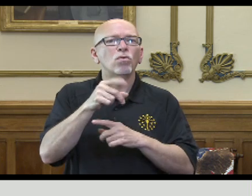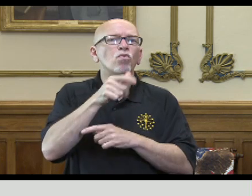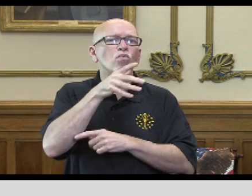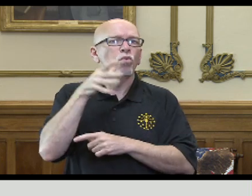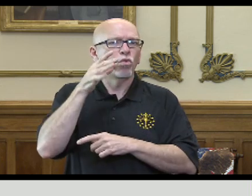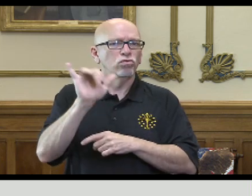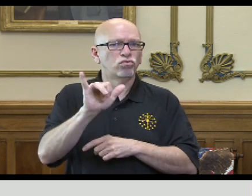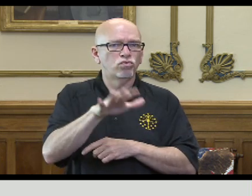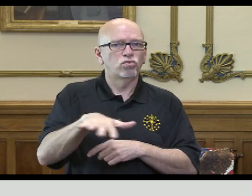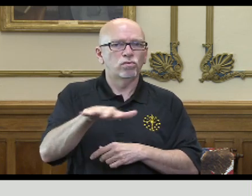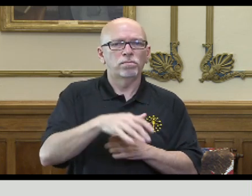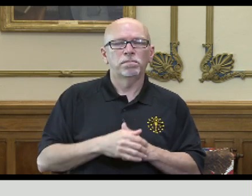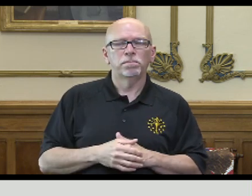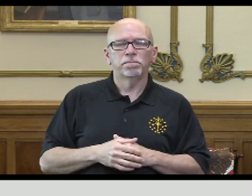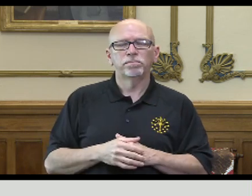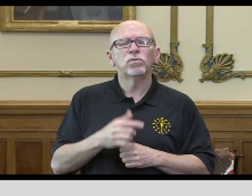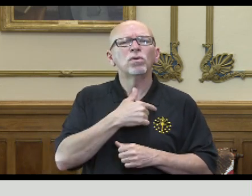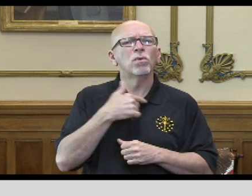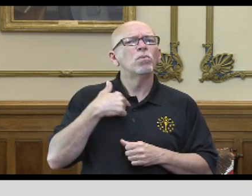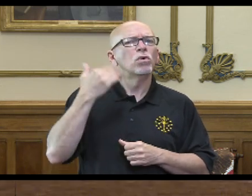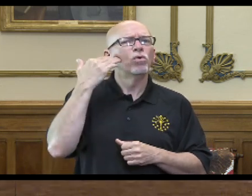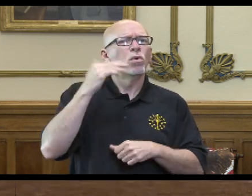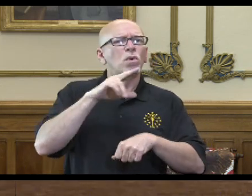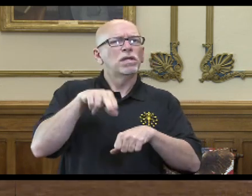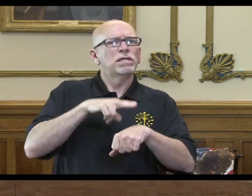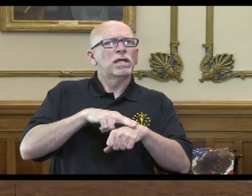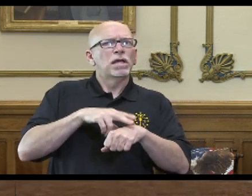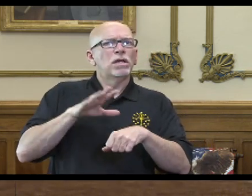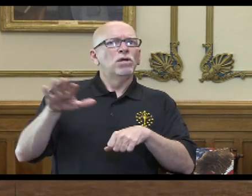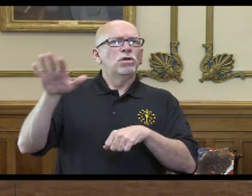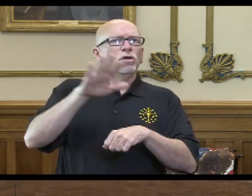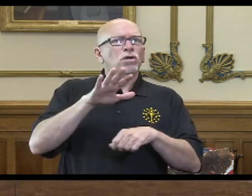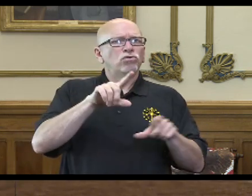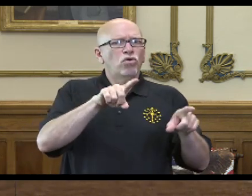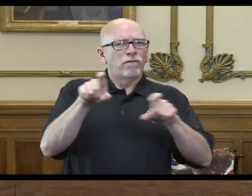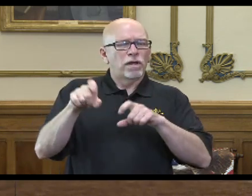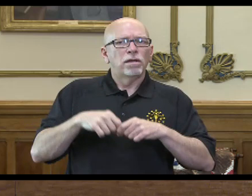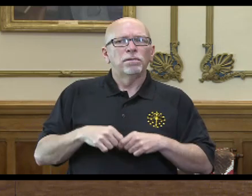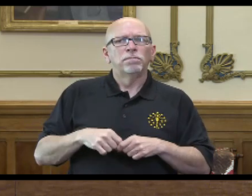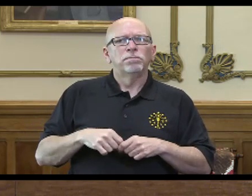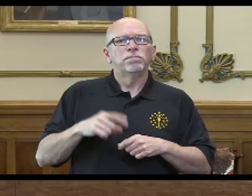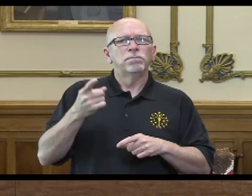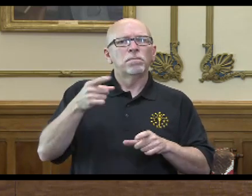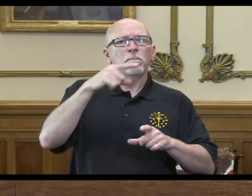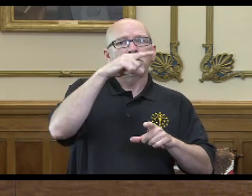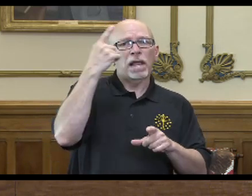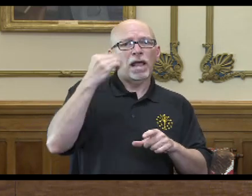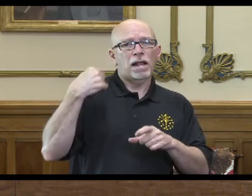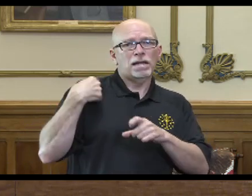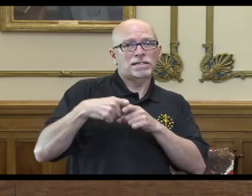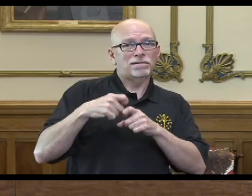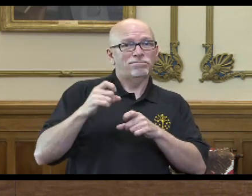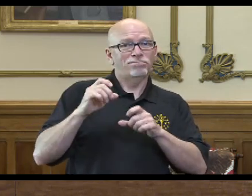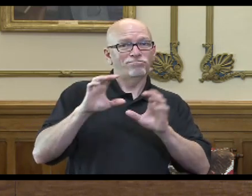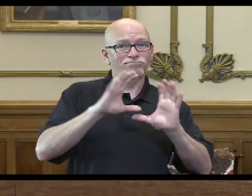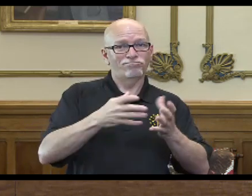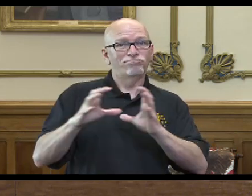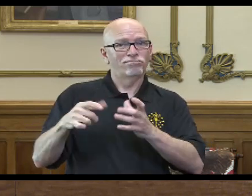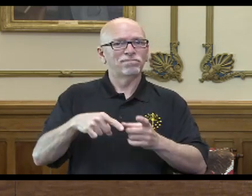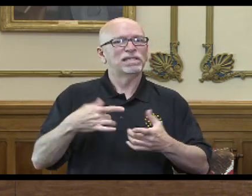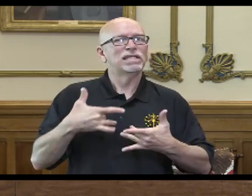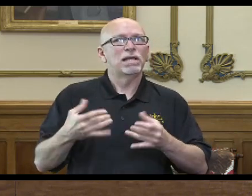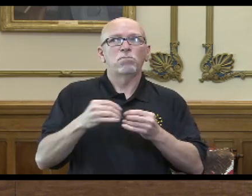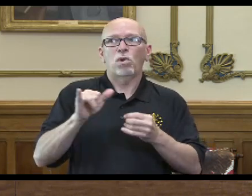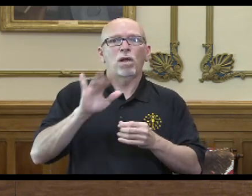Indiana. We know the National Strata Viewpoint Survey tells us that Black and Latino Americans are the most likely to have